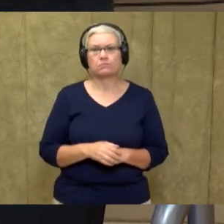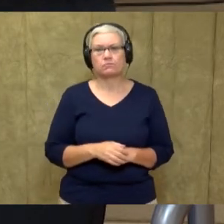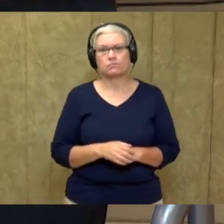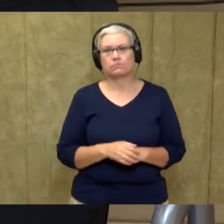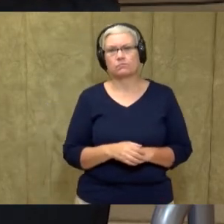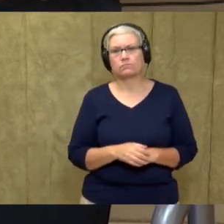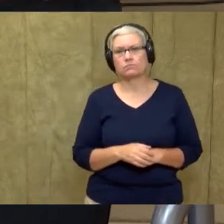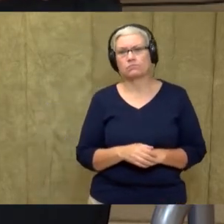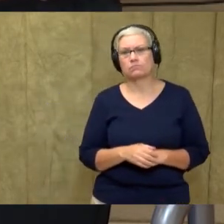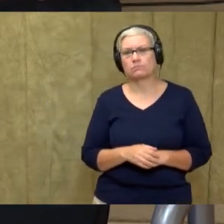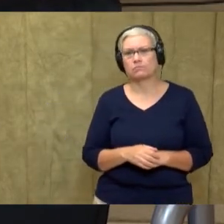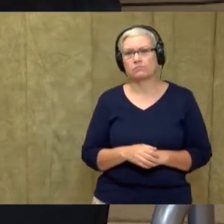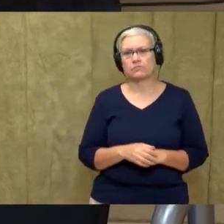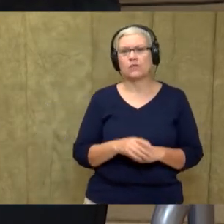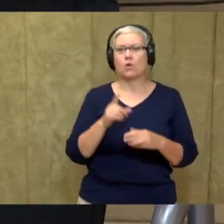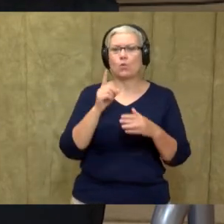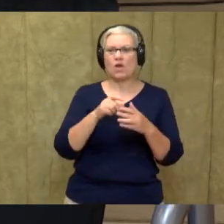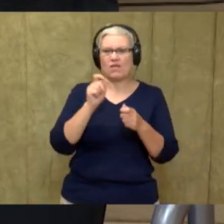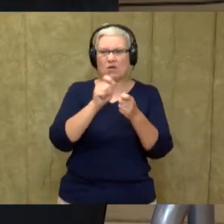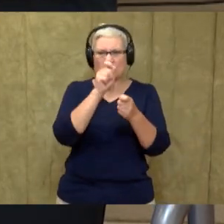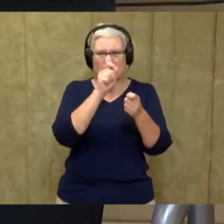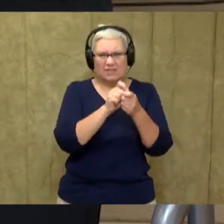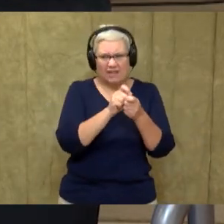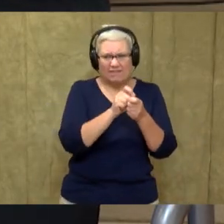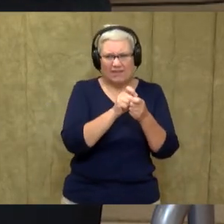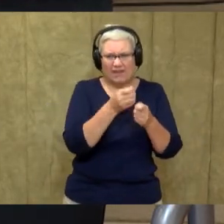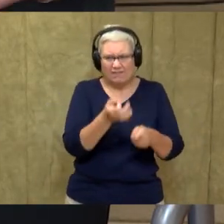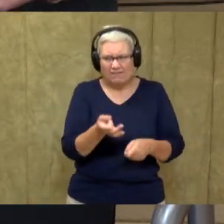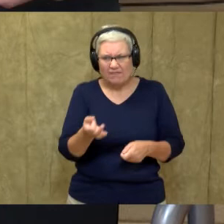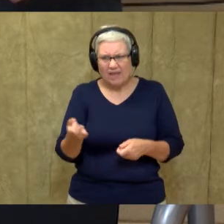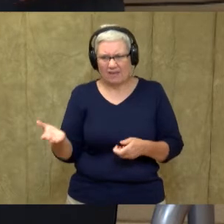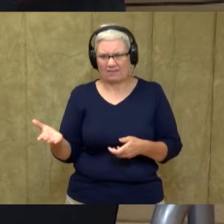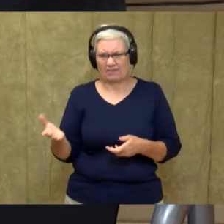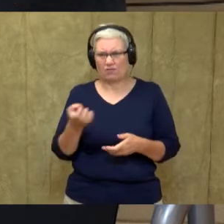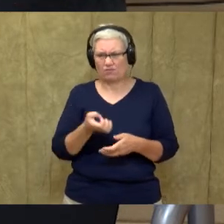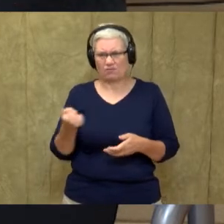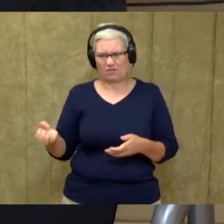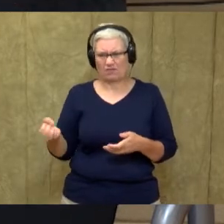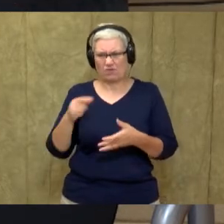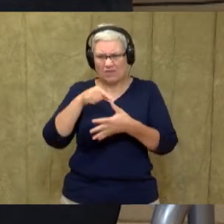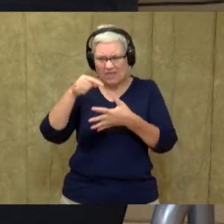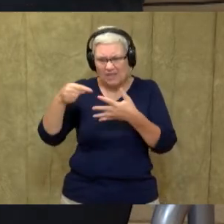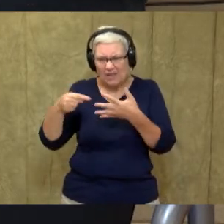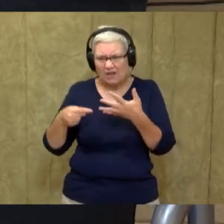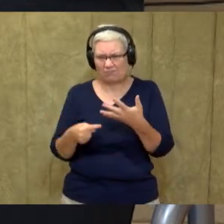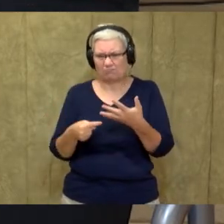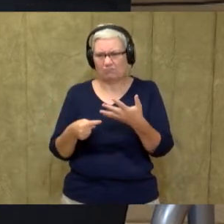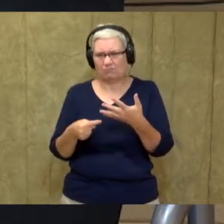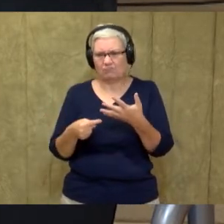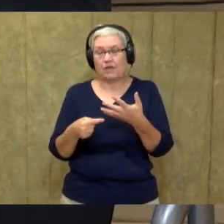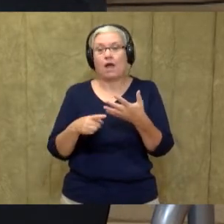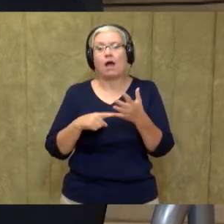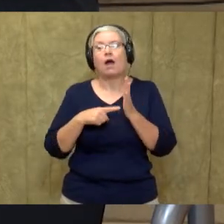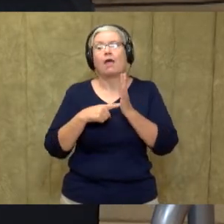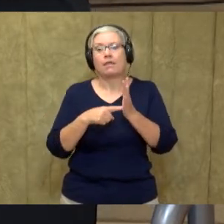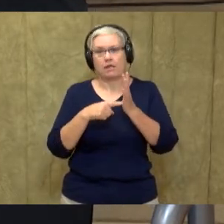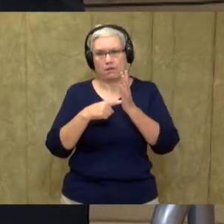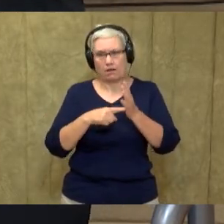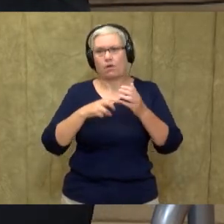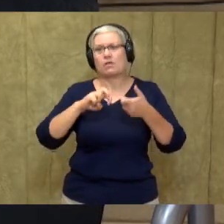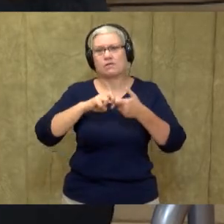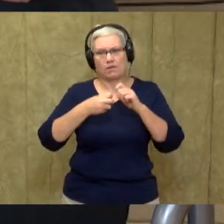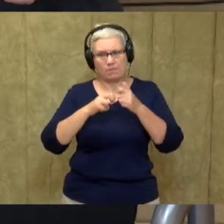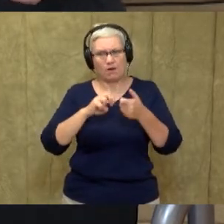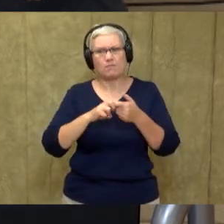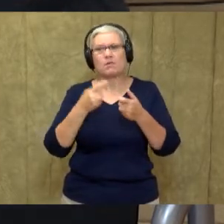What is he saying? What are those specific facts? What are those specific details that show, oh yeah, this is a problem. Maybe we